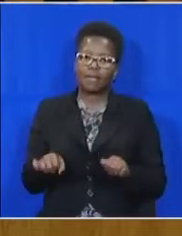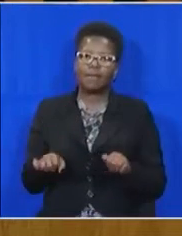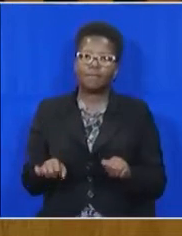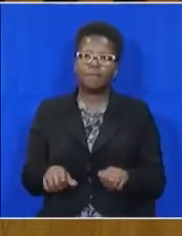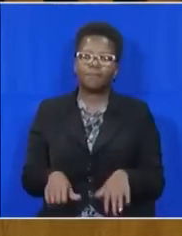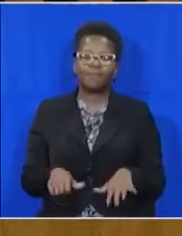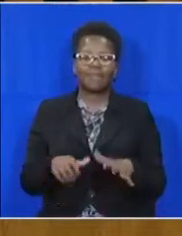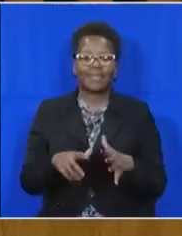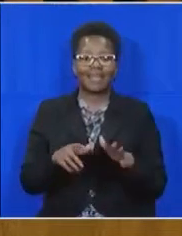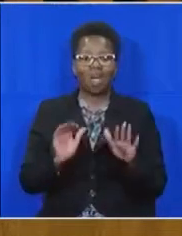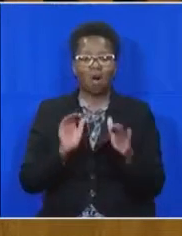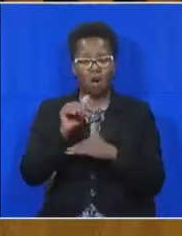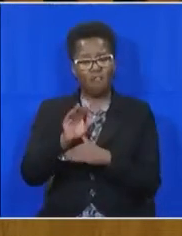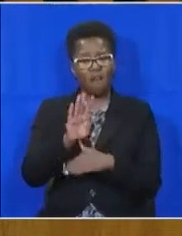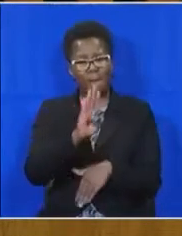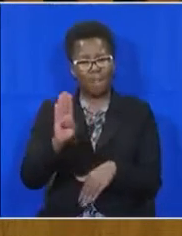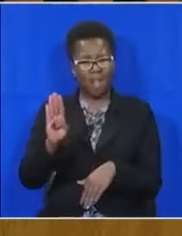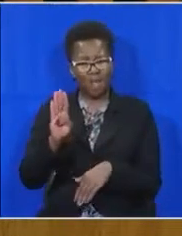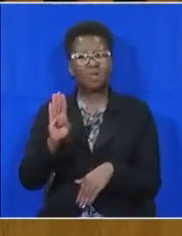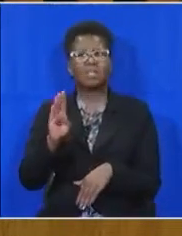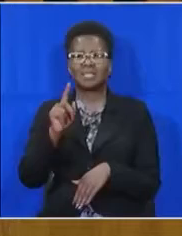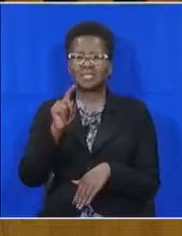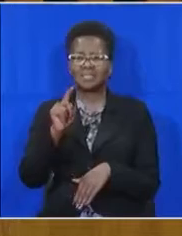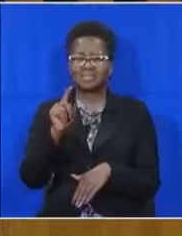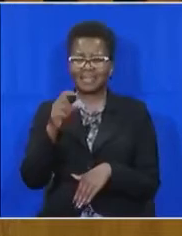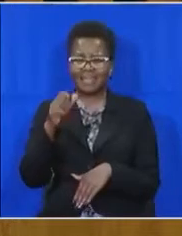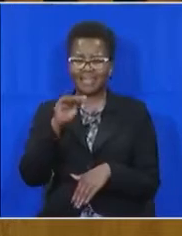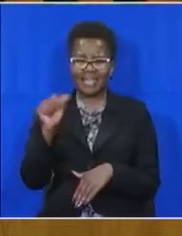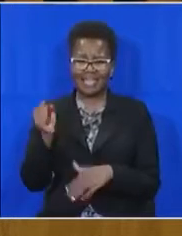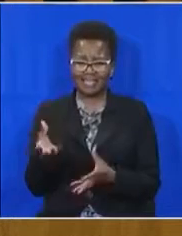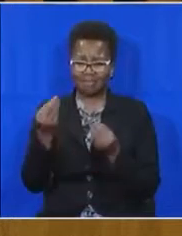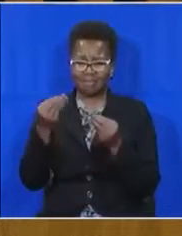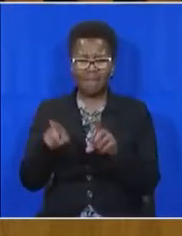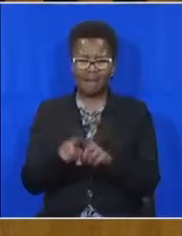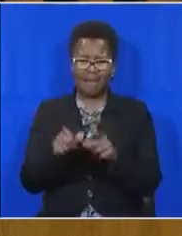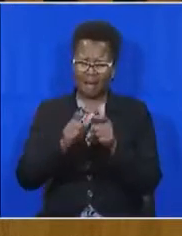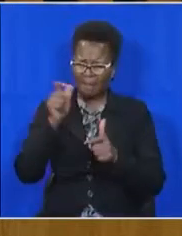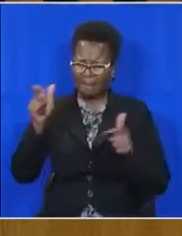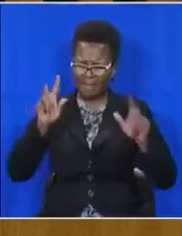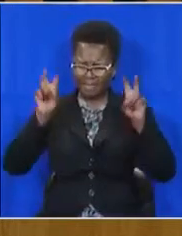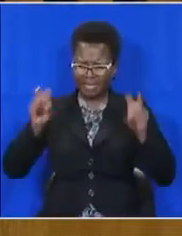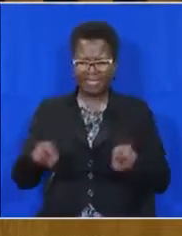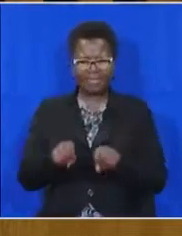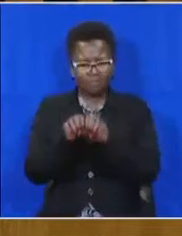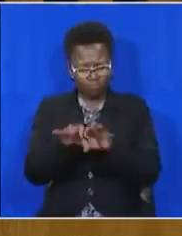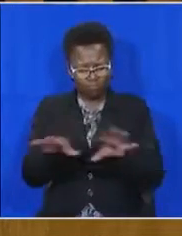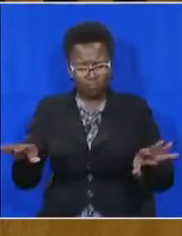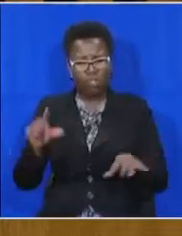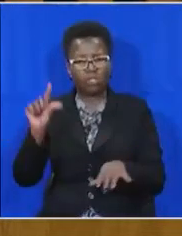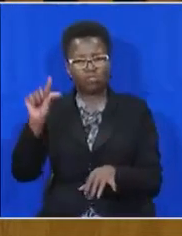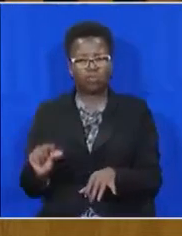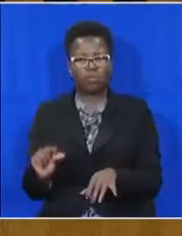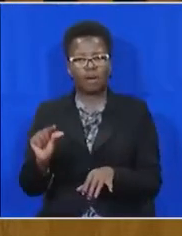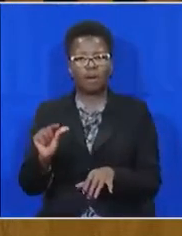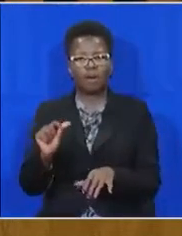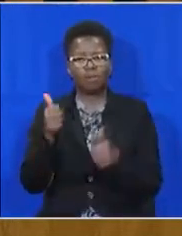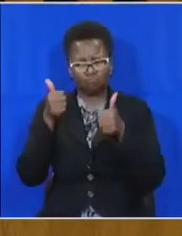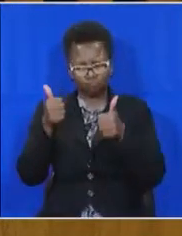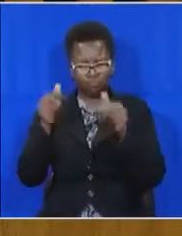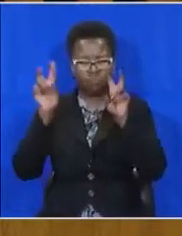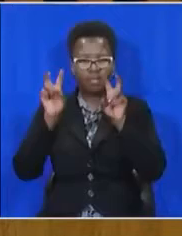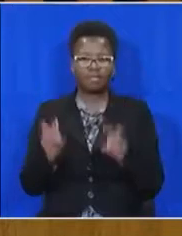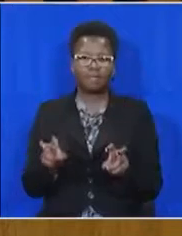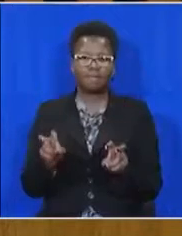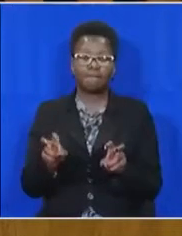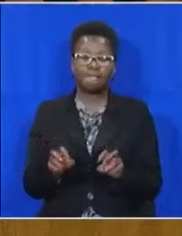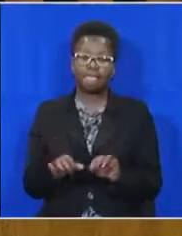cubic feet of gas would give us a gas-fired power station the size of Medupi, with electricity that was cheaper and cleaner. It has the